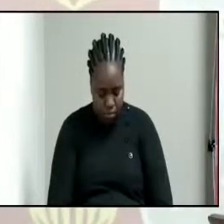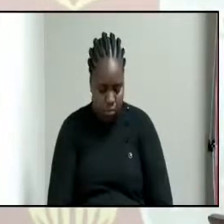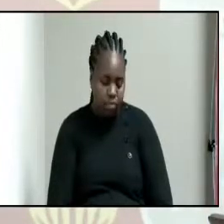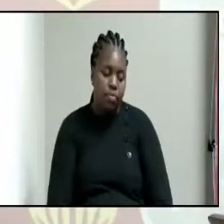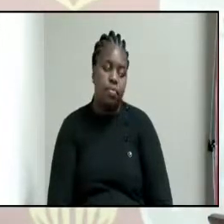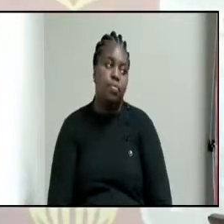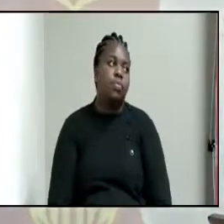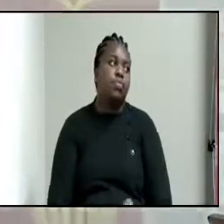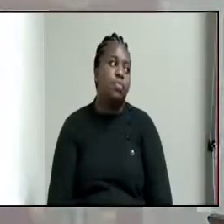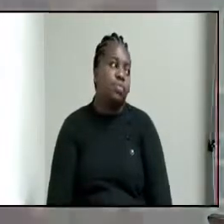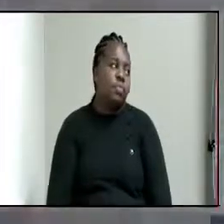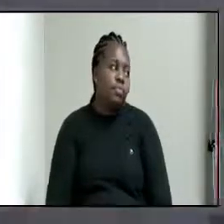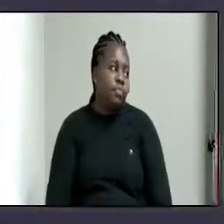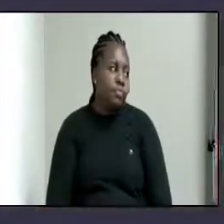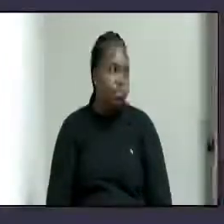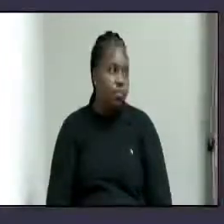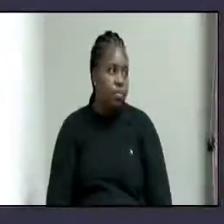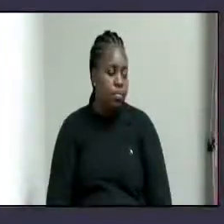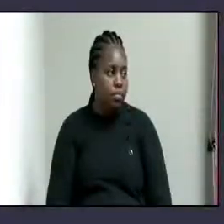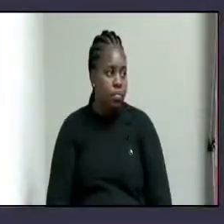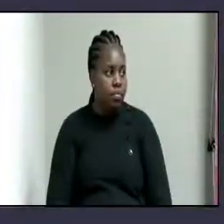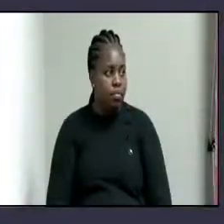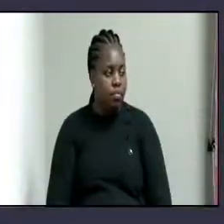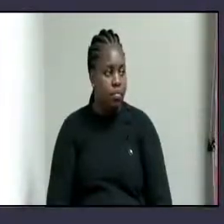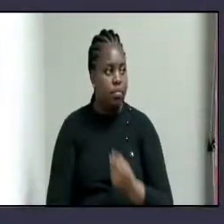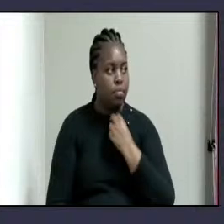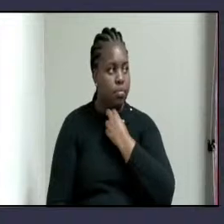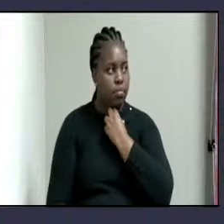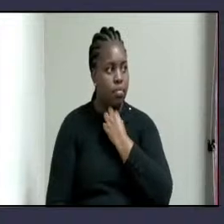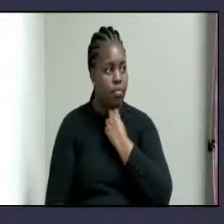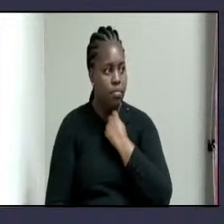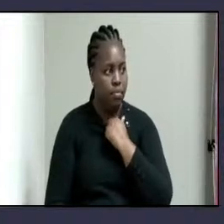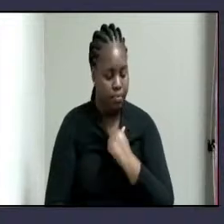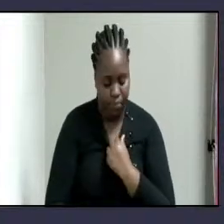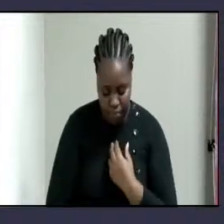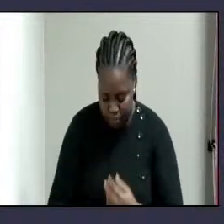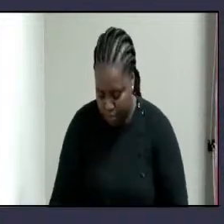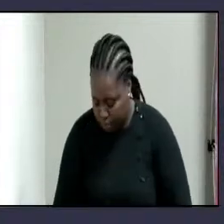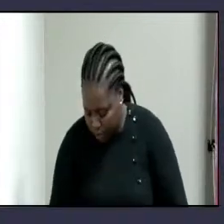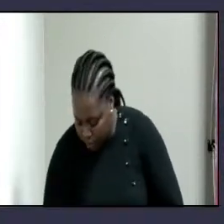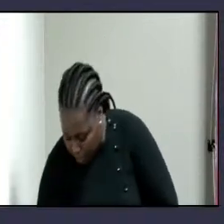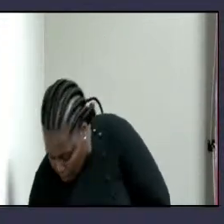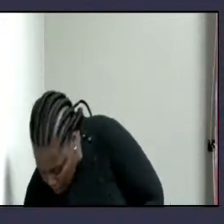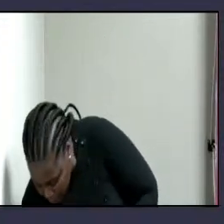Thank you, Commissioner. I will then project my presentation.